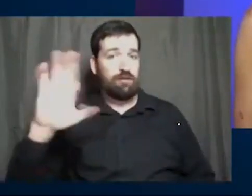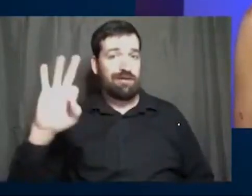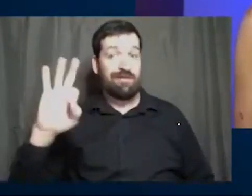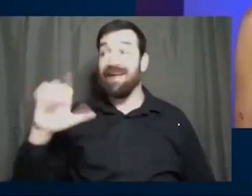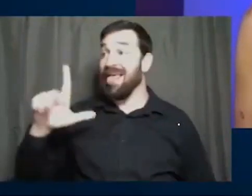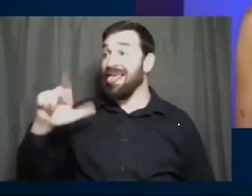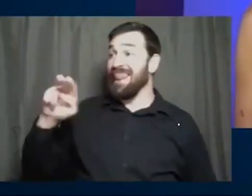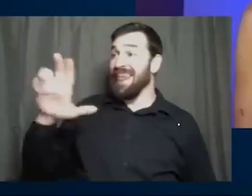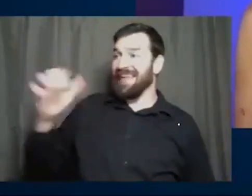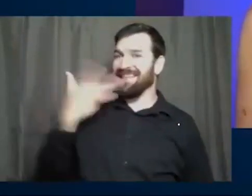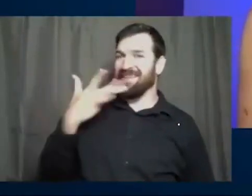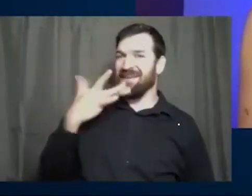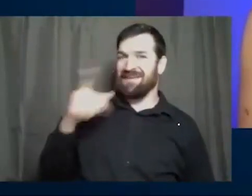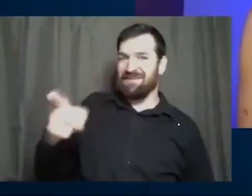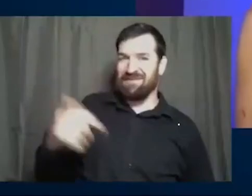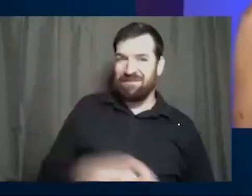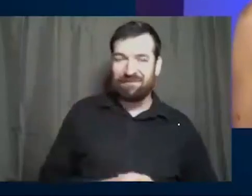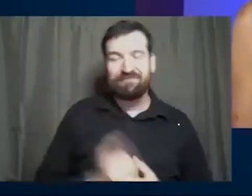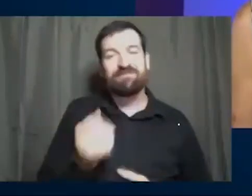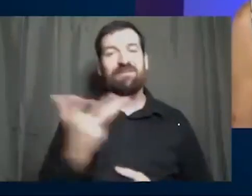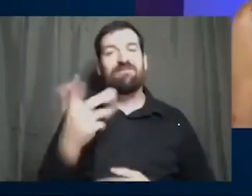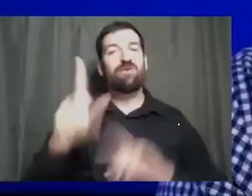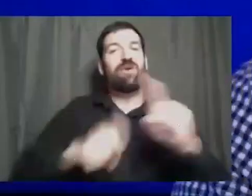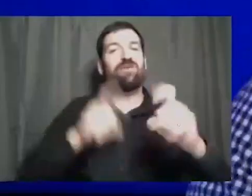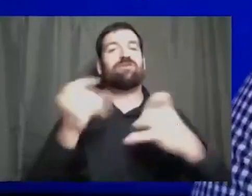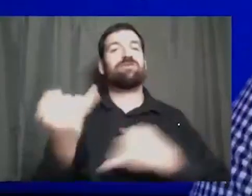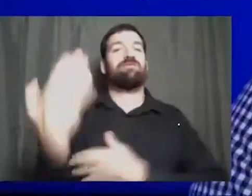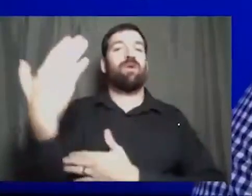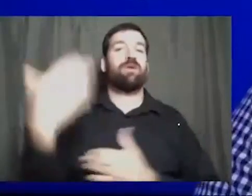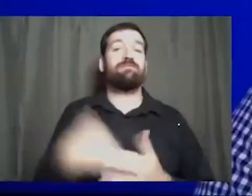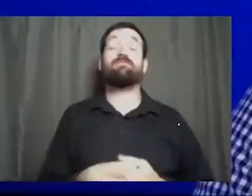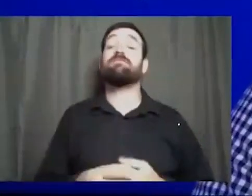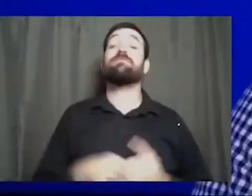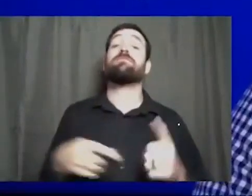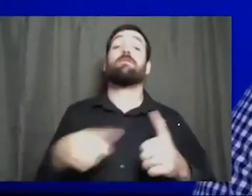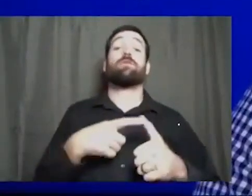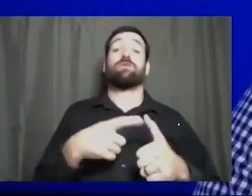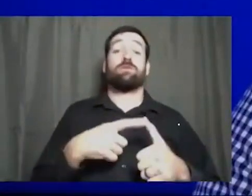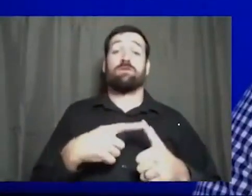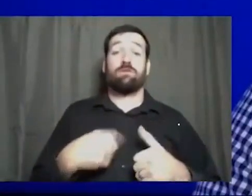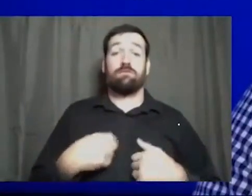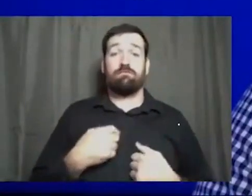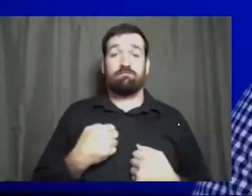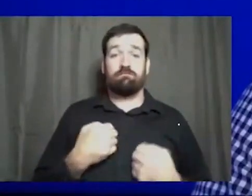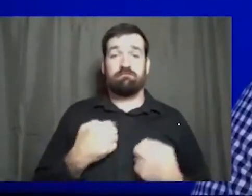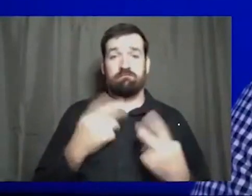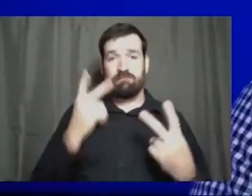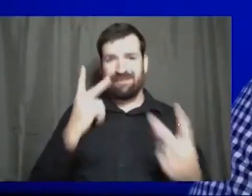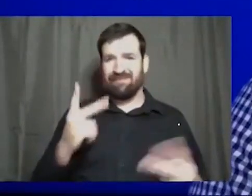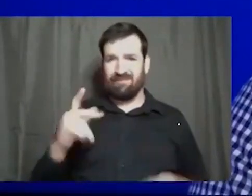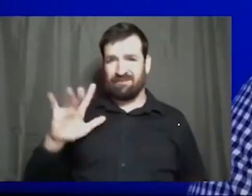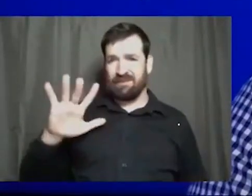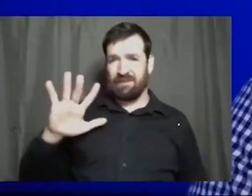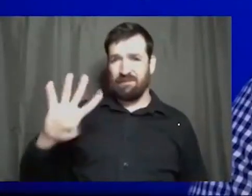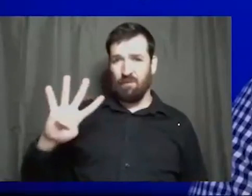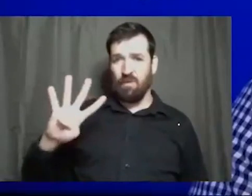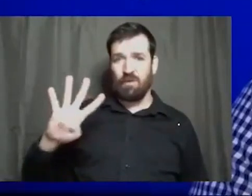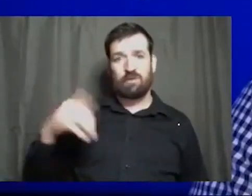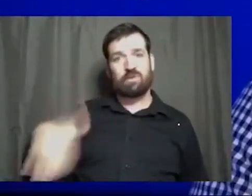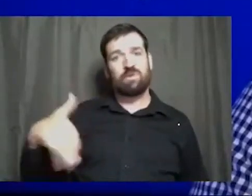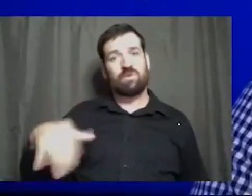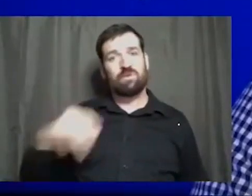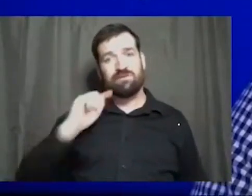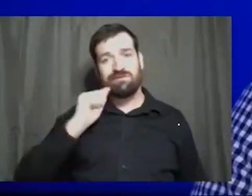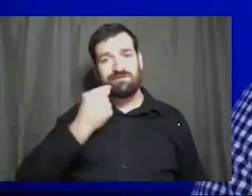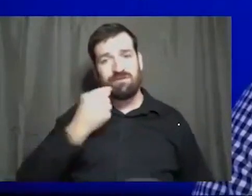you to answer a couple of questions that we have today. First, as we start to see, and I mean, 54, I mean, that's a significant number that you're